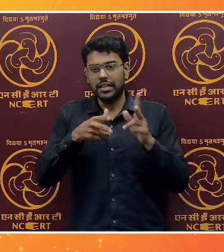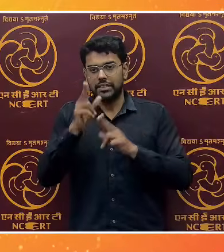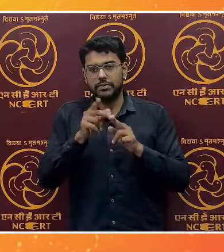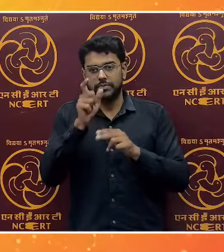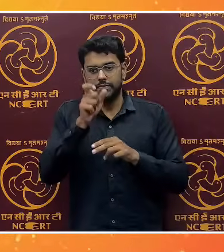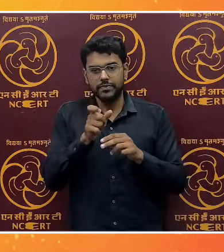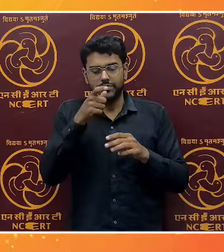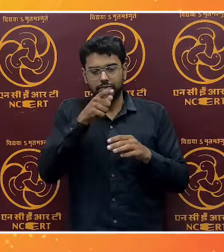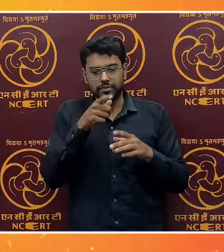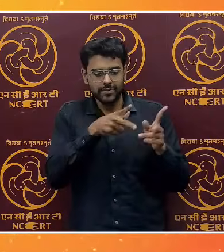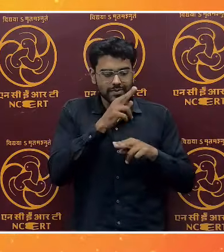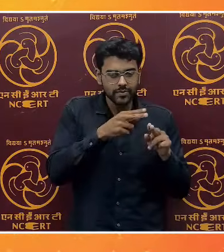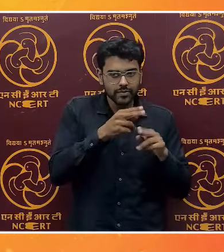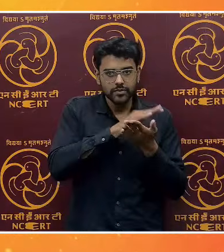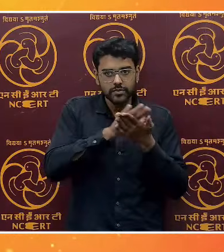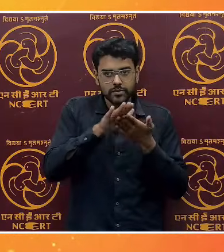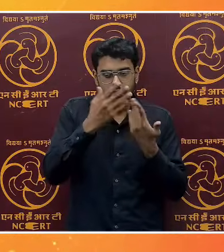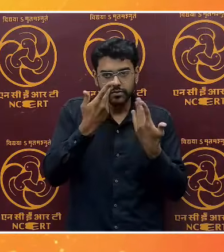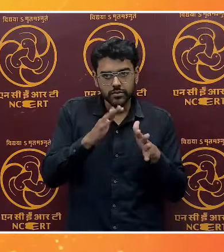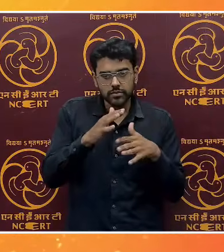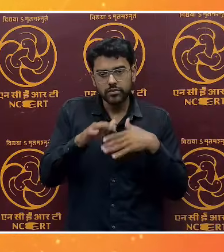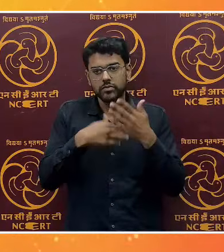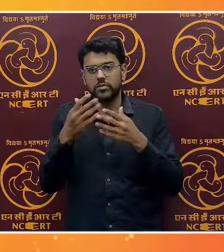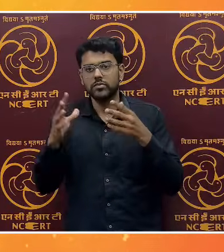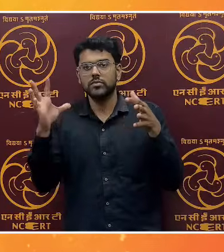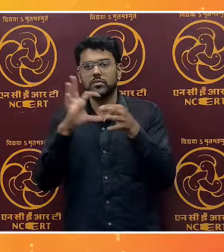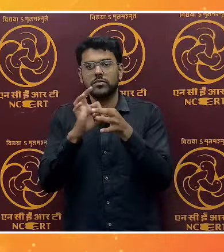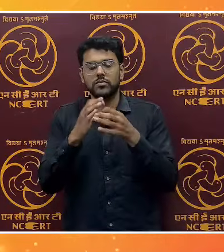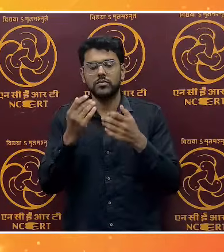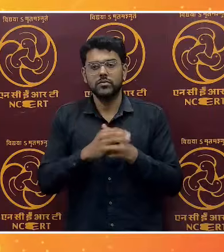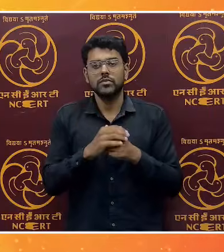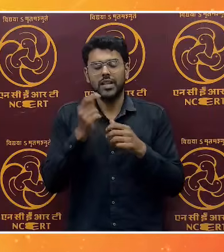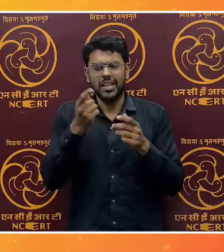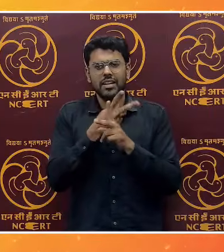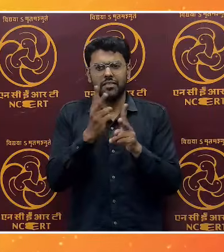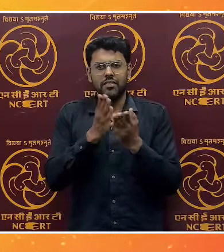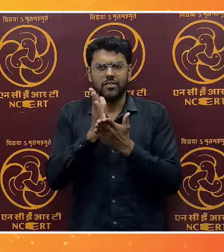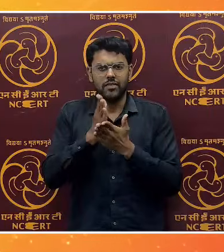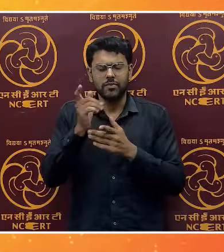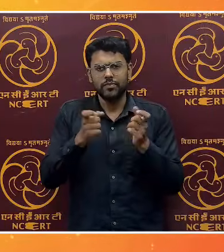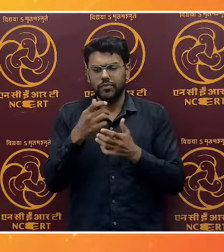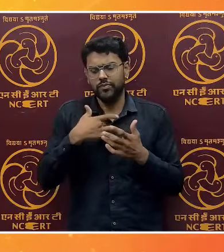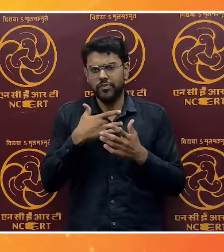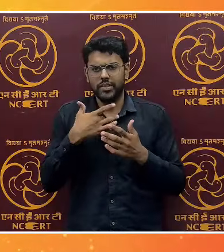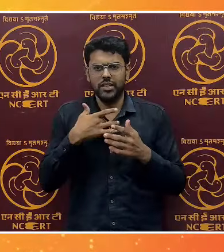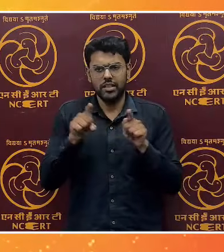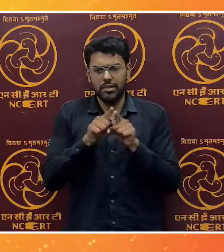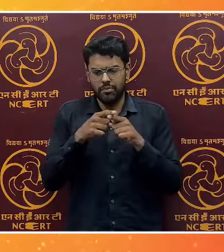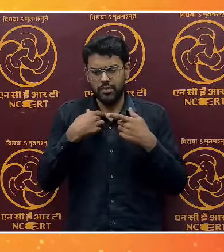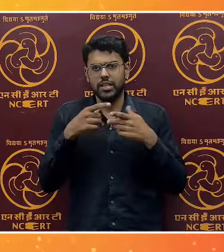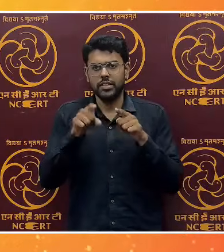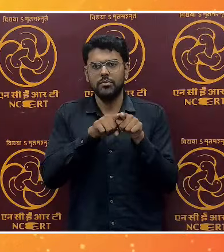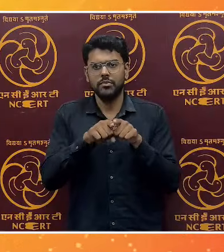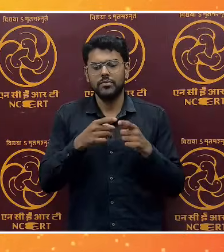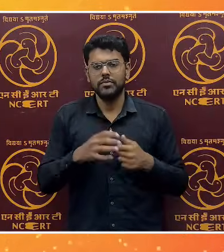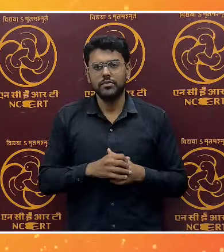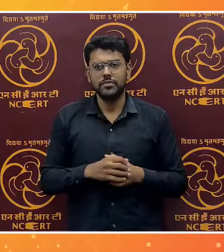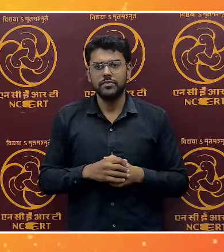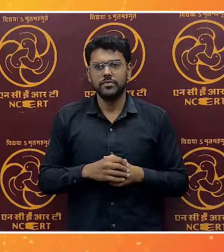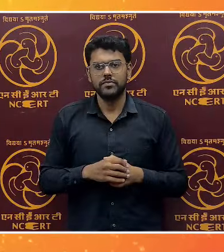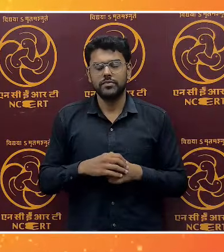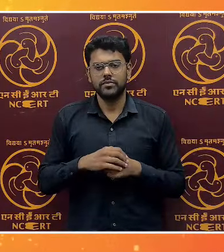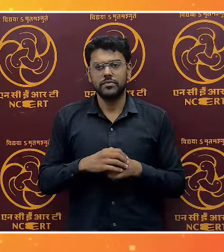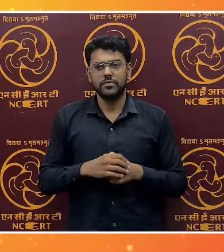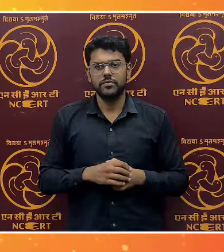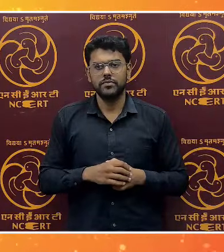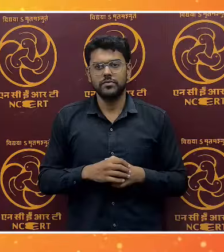then they can patch it. They can fix it. Great. So these are the things that I have also an example. I have brought you